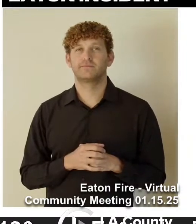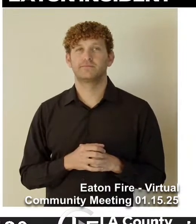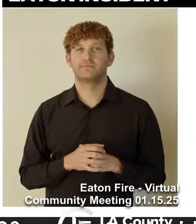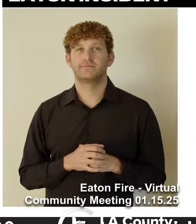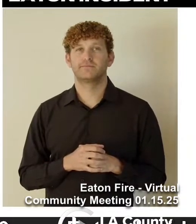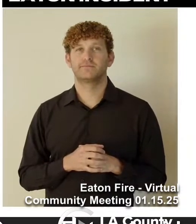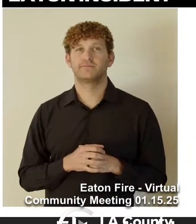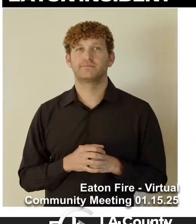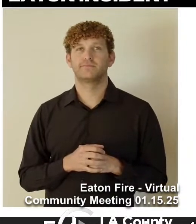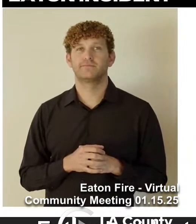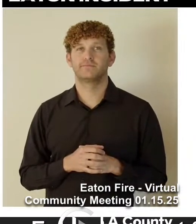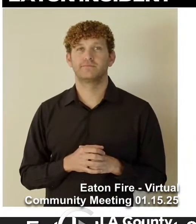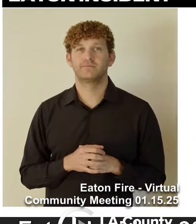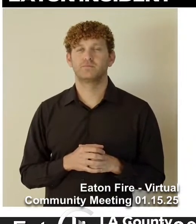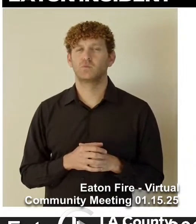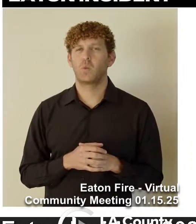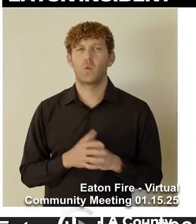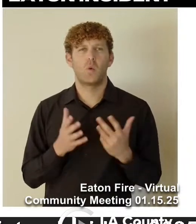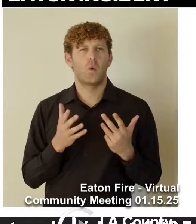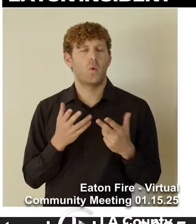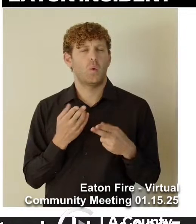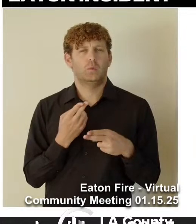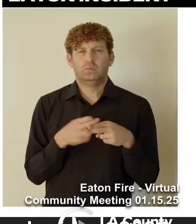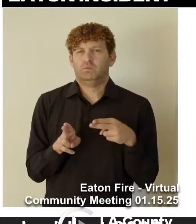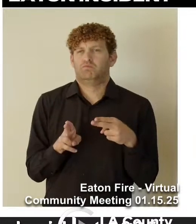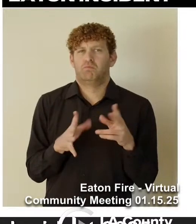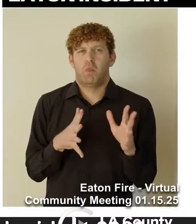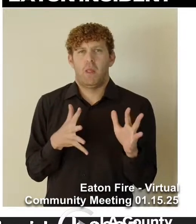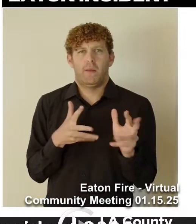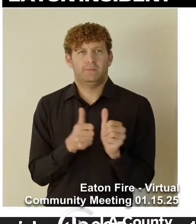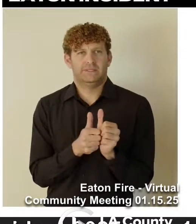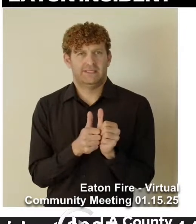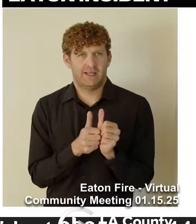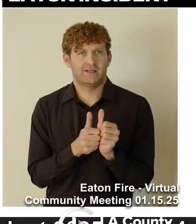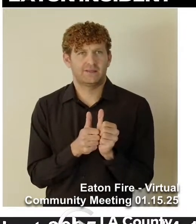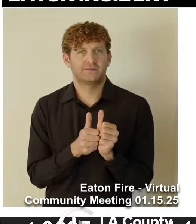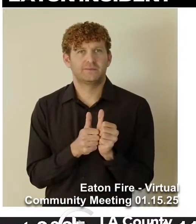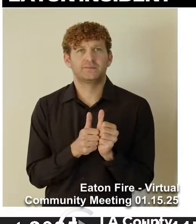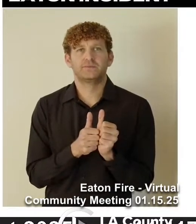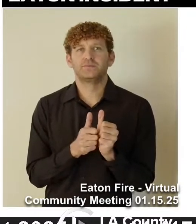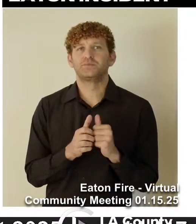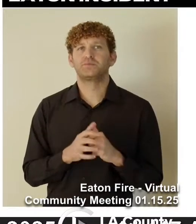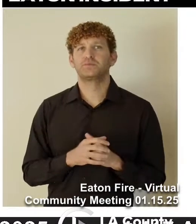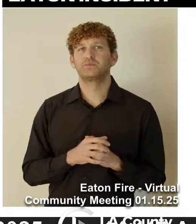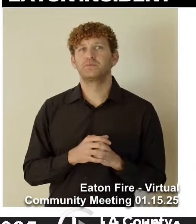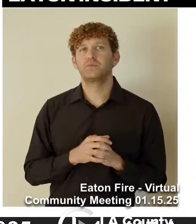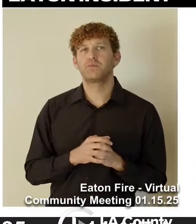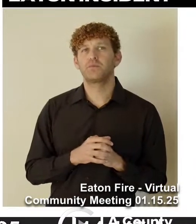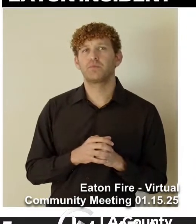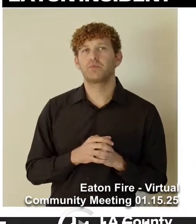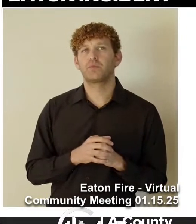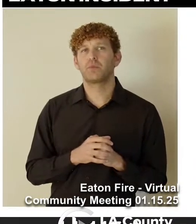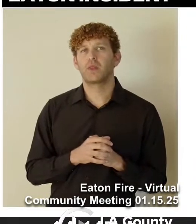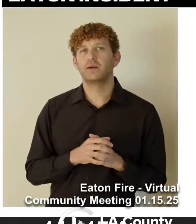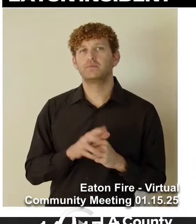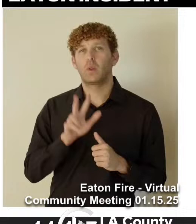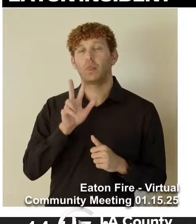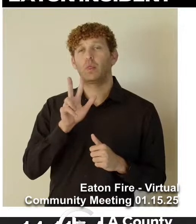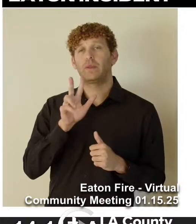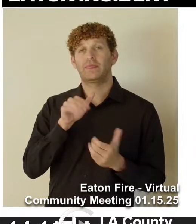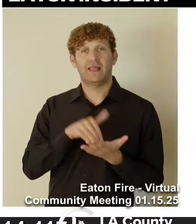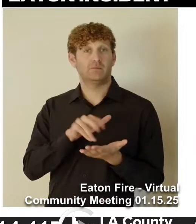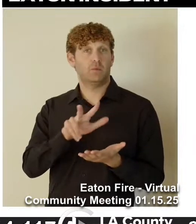So I just want to give a few updates. We're still up to over 300 deputy personnel in the area,